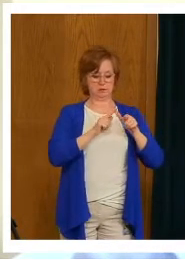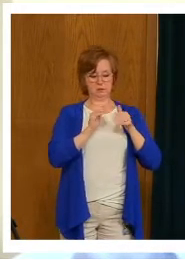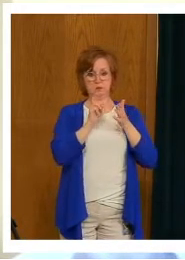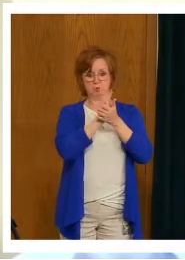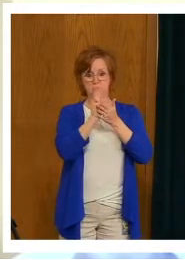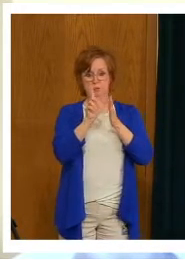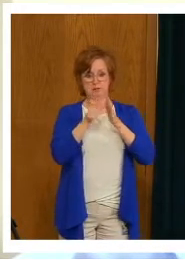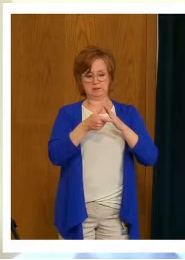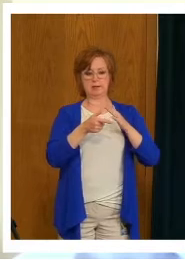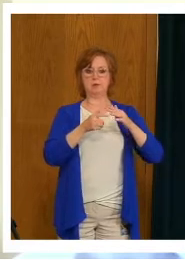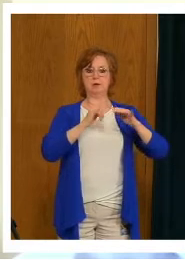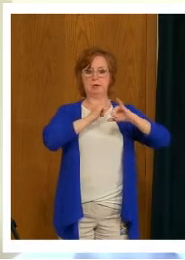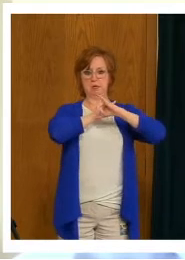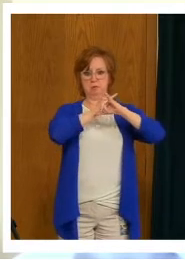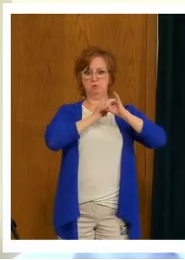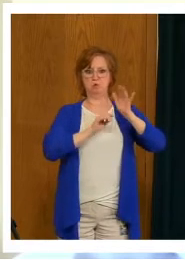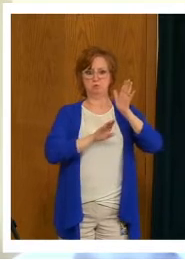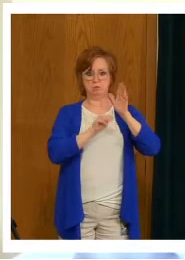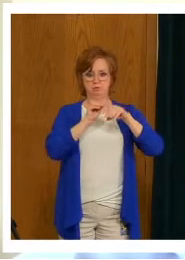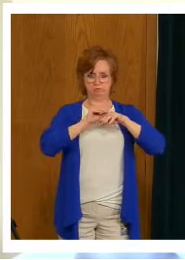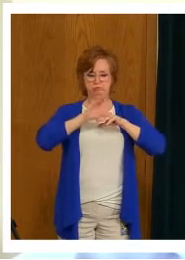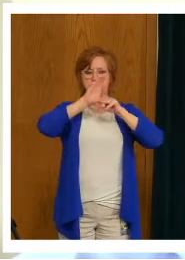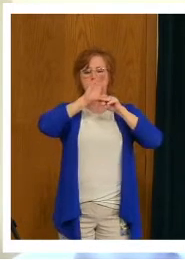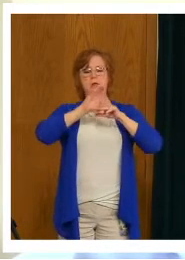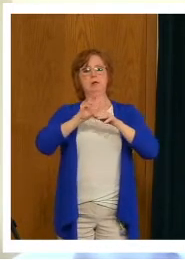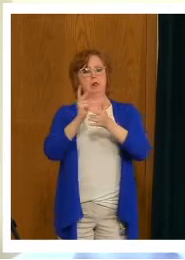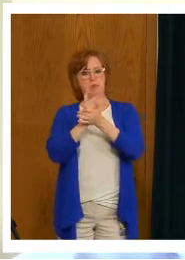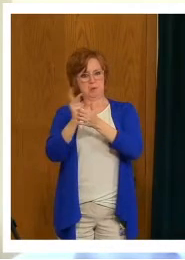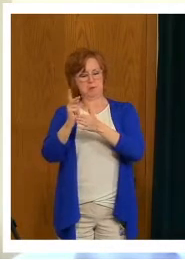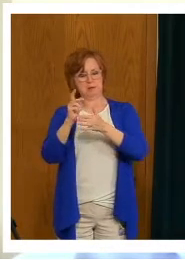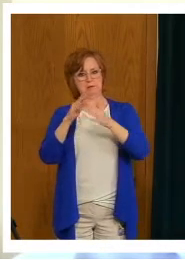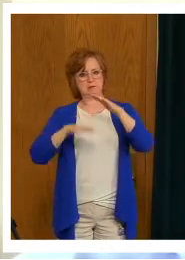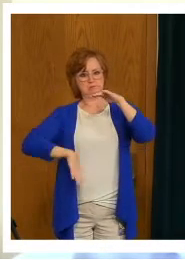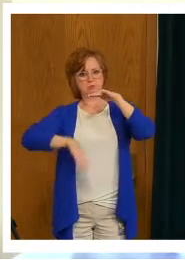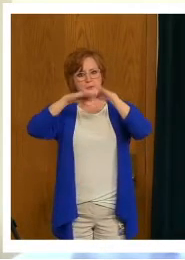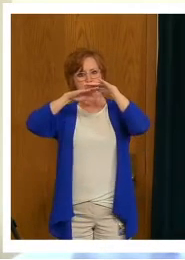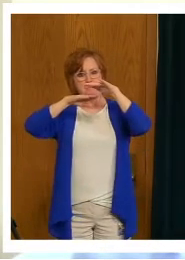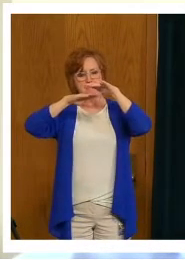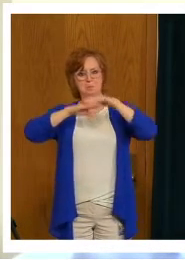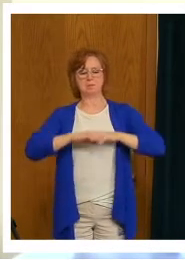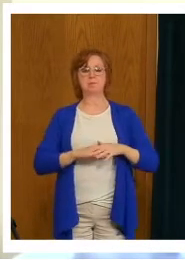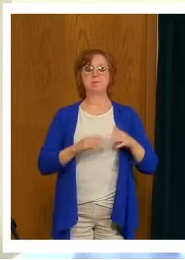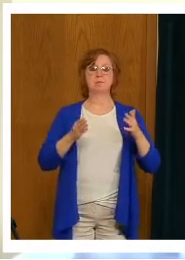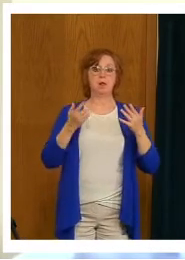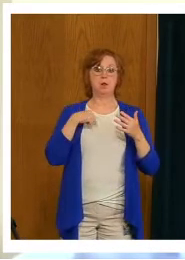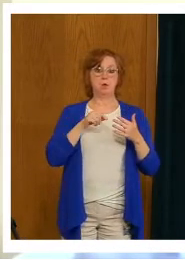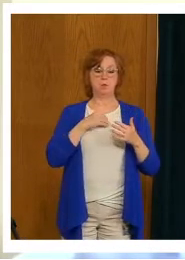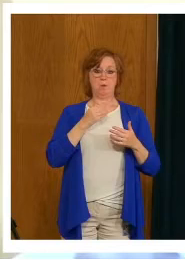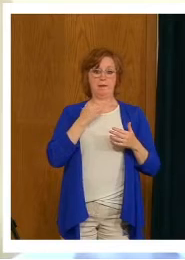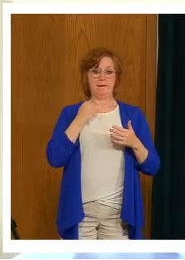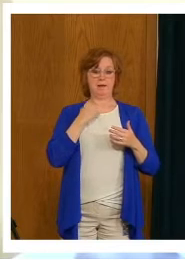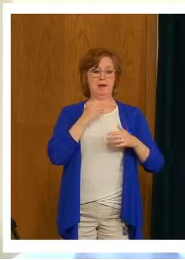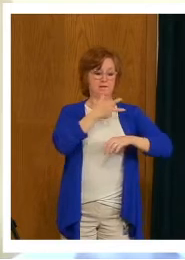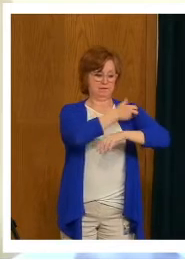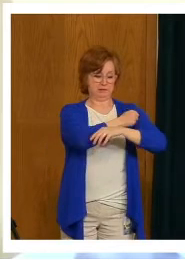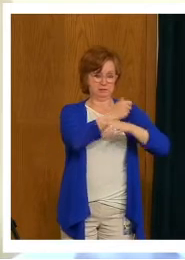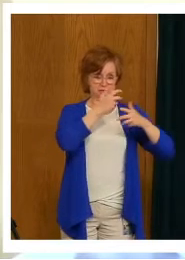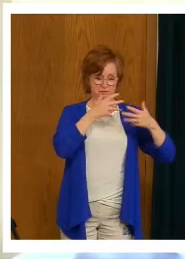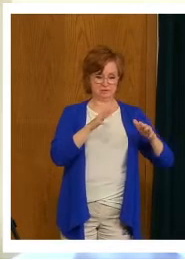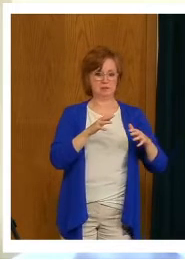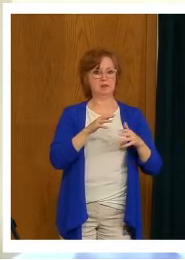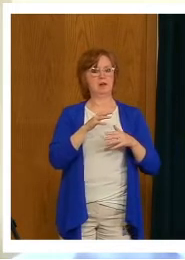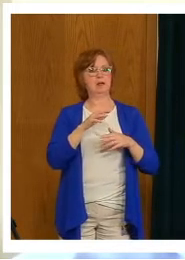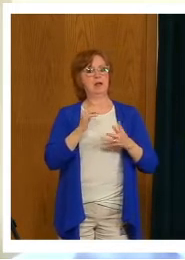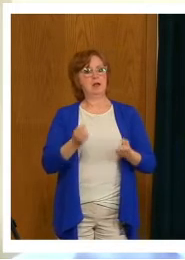better. So when we look at 21 days after vaccination, we have 263 individuals